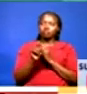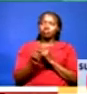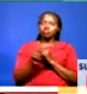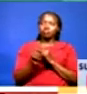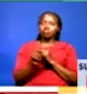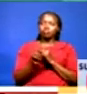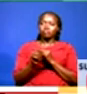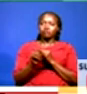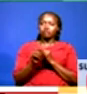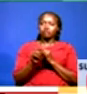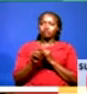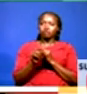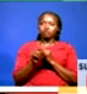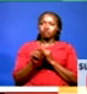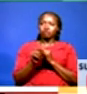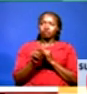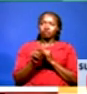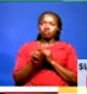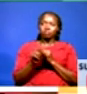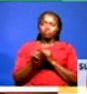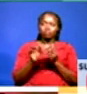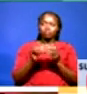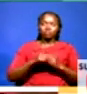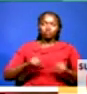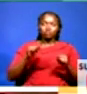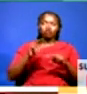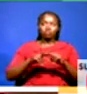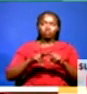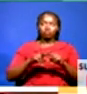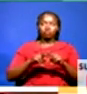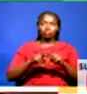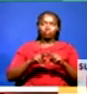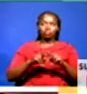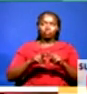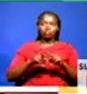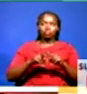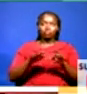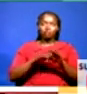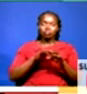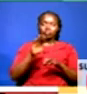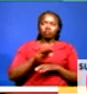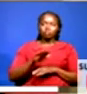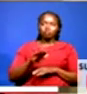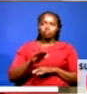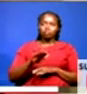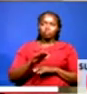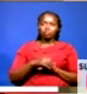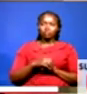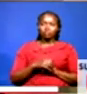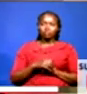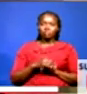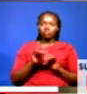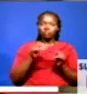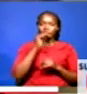parties, and we can be able to sit down as mature members of parliament and build consensus. With the new